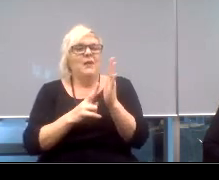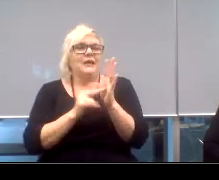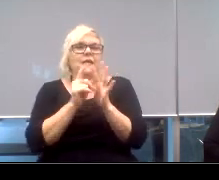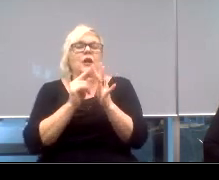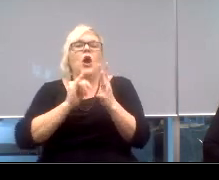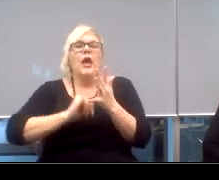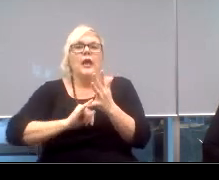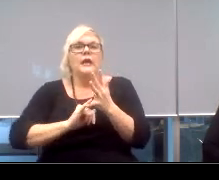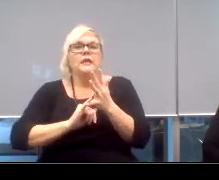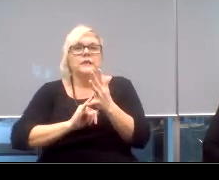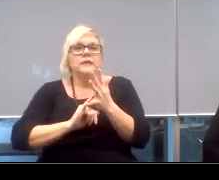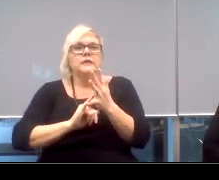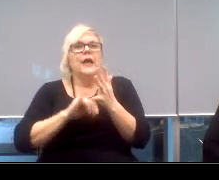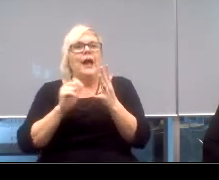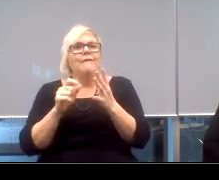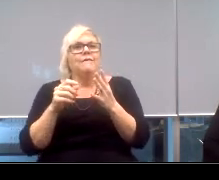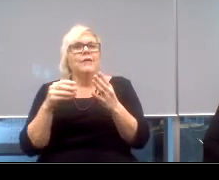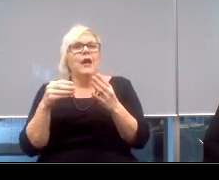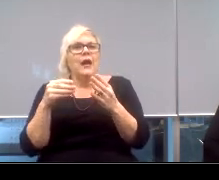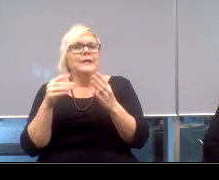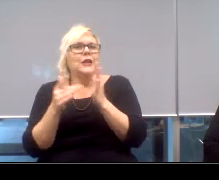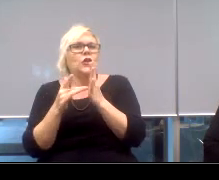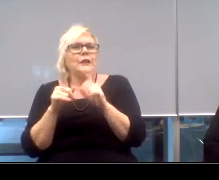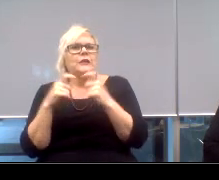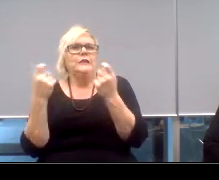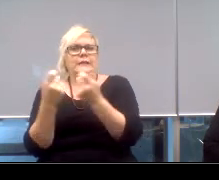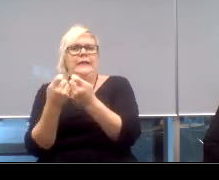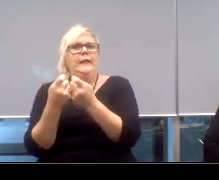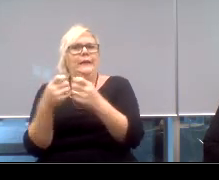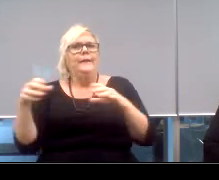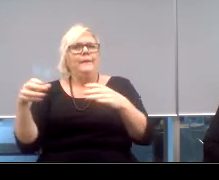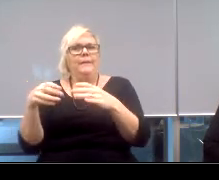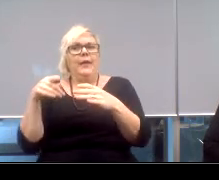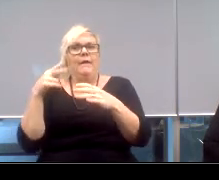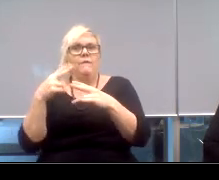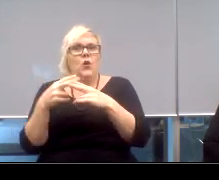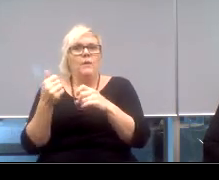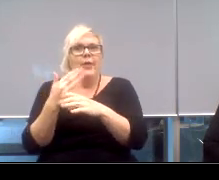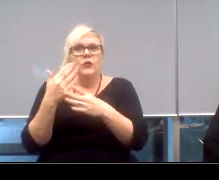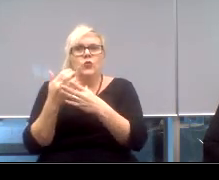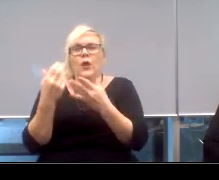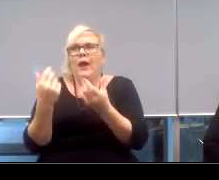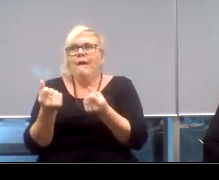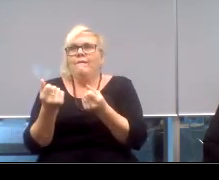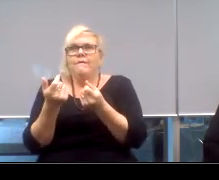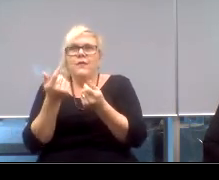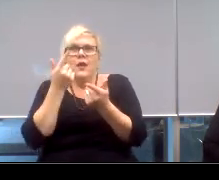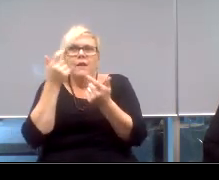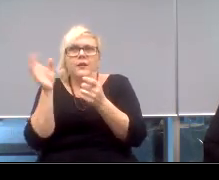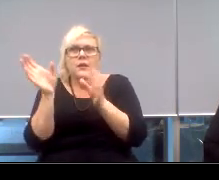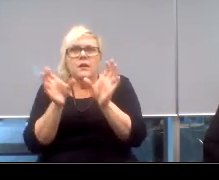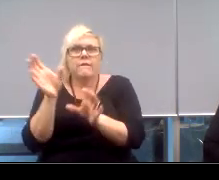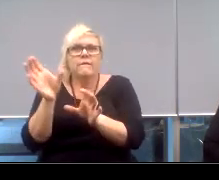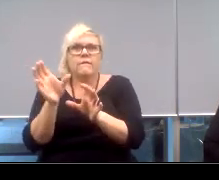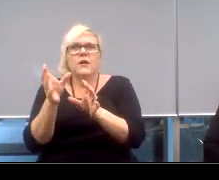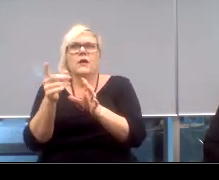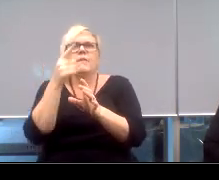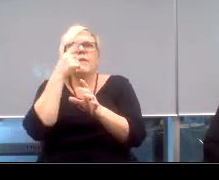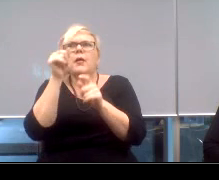Assistive Technology team is responsible for ensuring innovative, participant-centred and